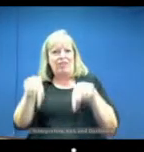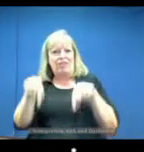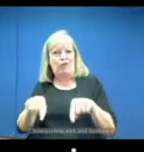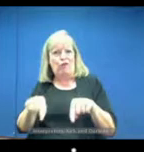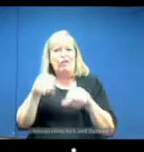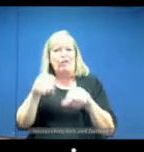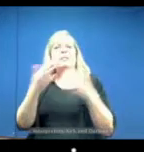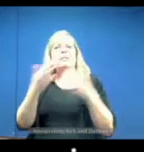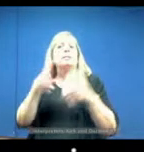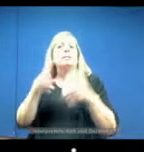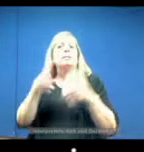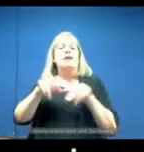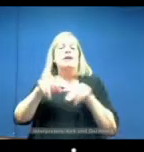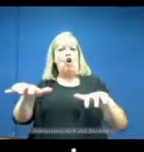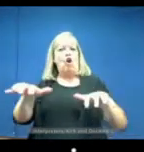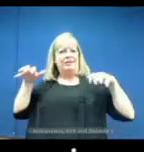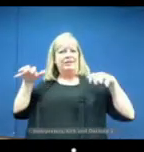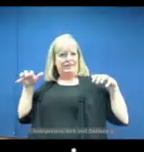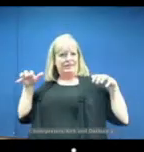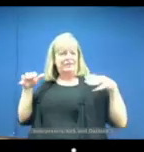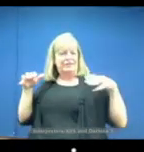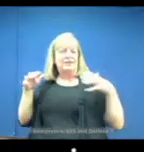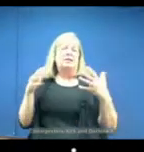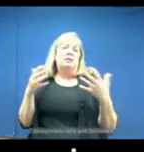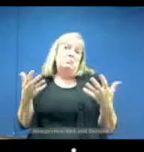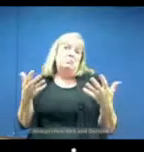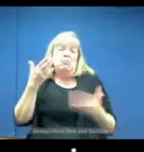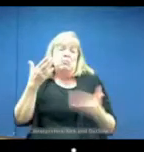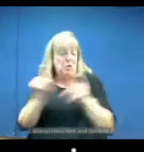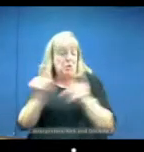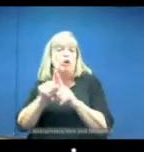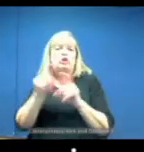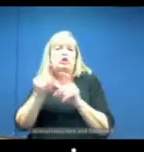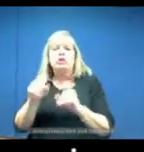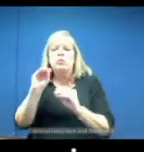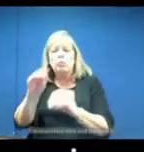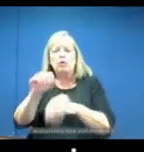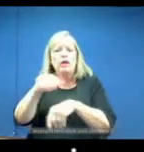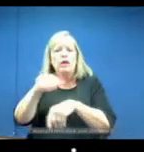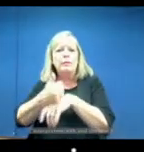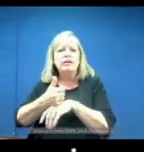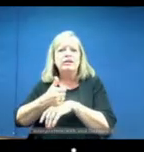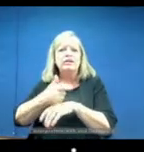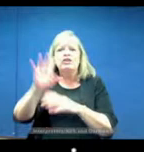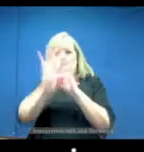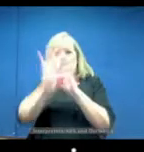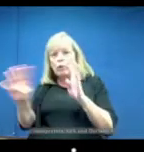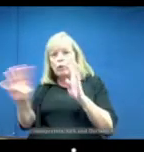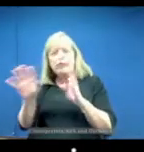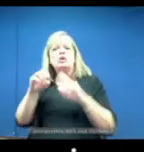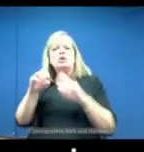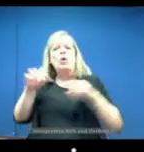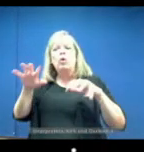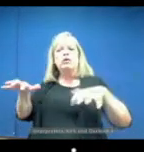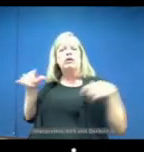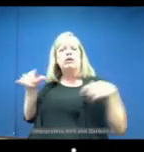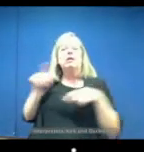And you may want to suggest screens so that audience members can't see privileged communications at the